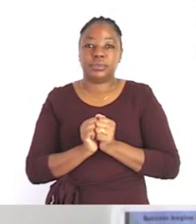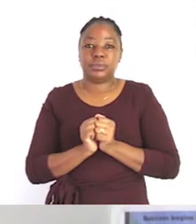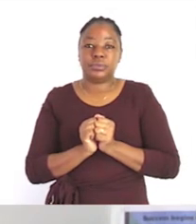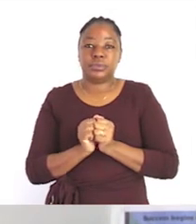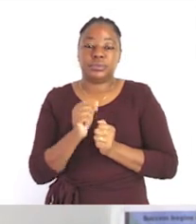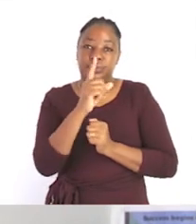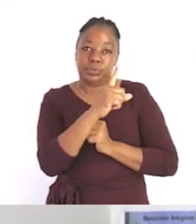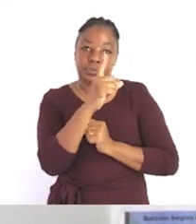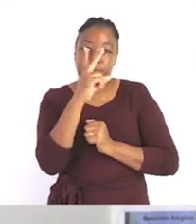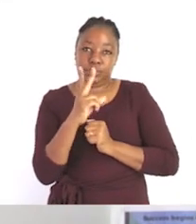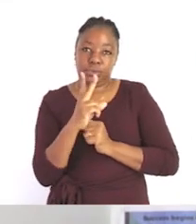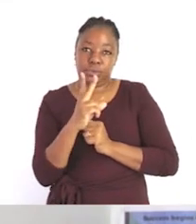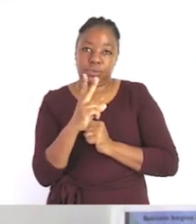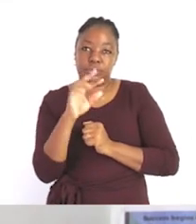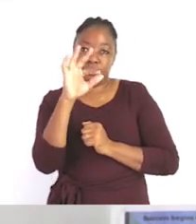number 12, going